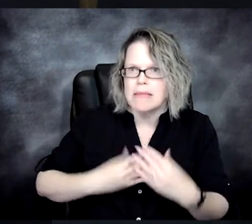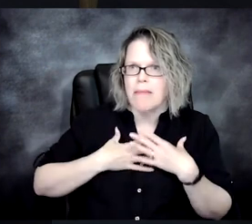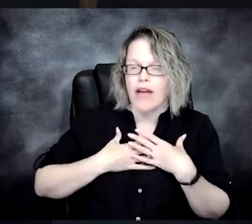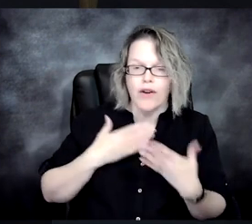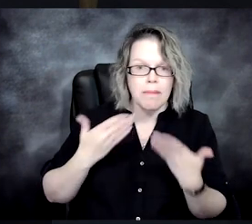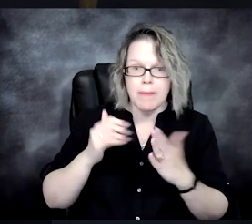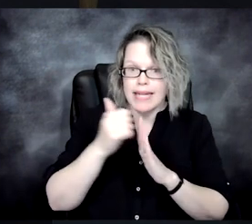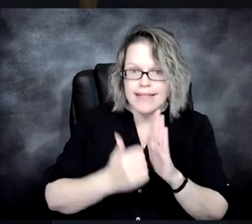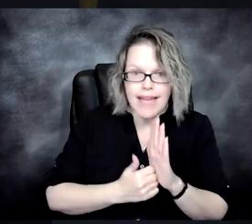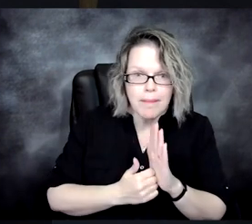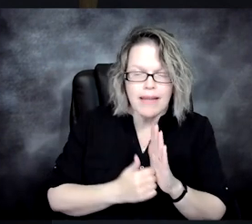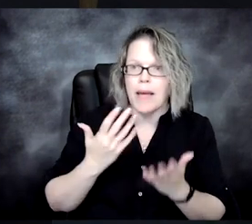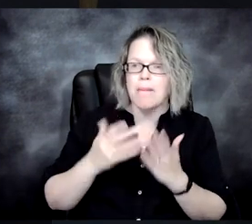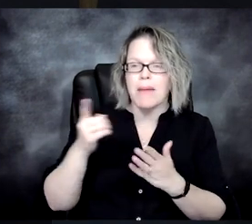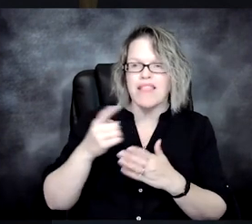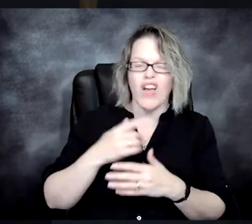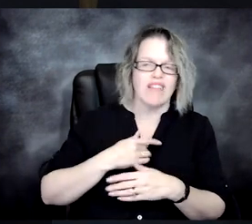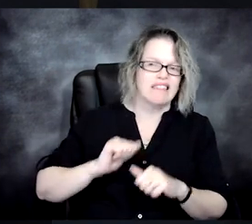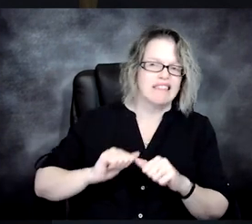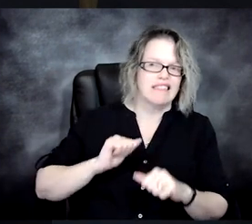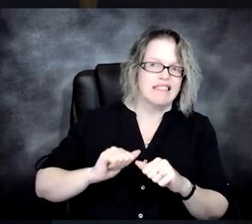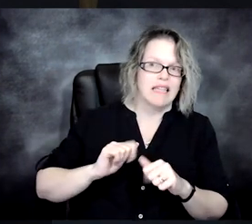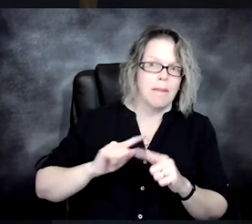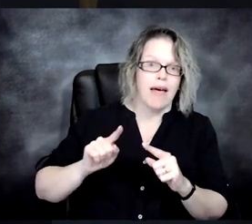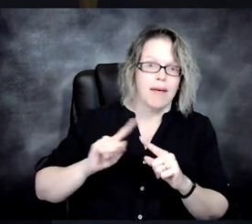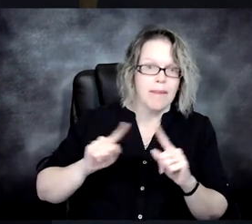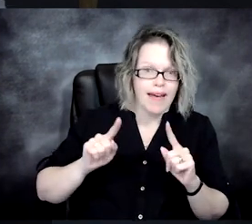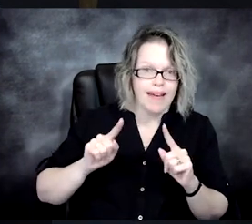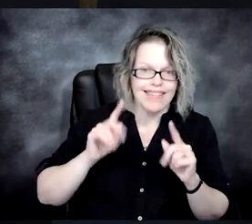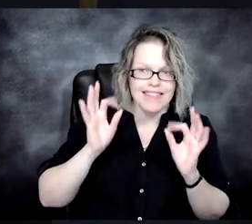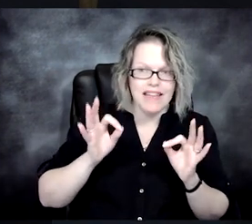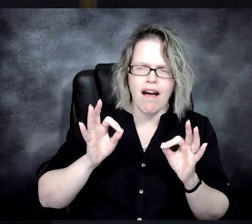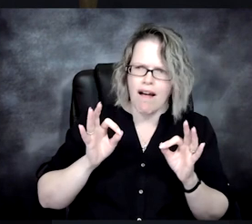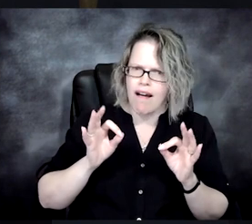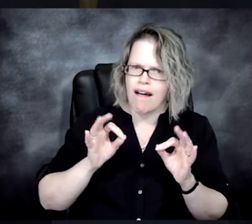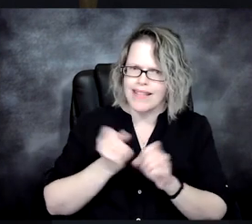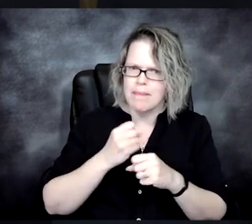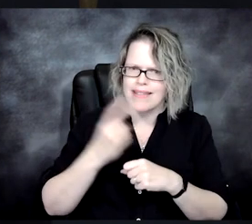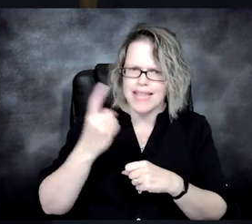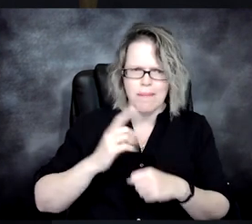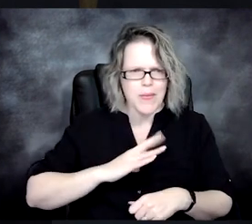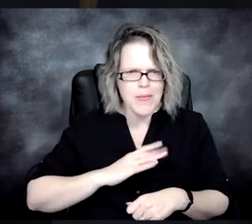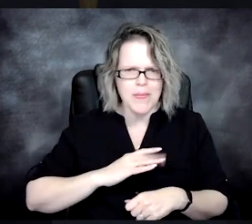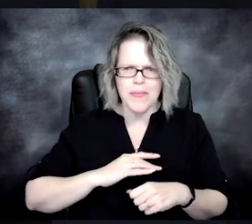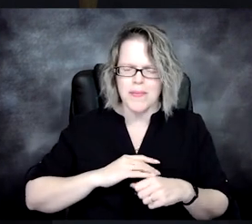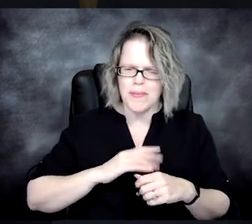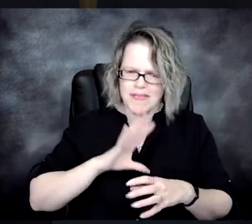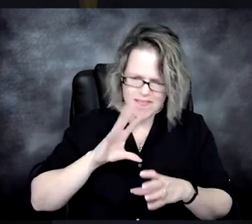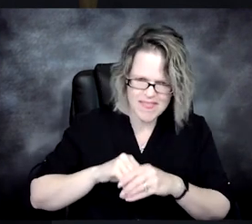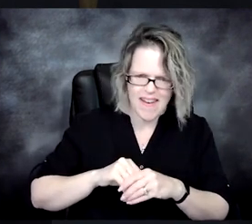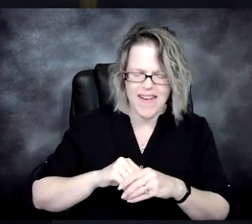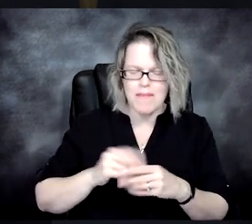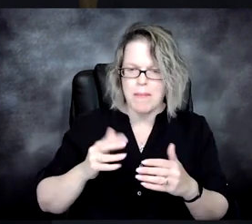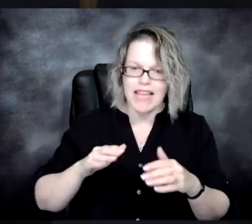it's an assignment, maybe they were a little begrudging, but by the end, they've really created something and it competes at a local level, maybe a school level, at our